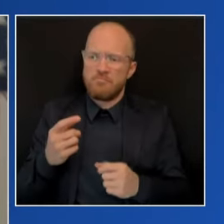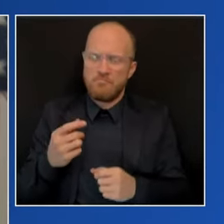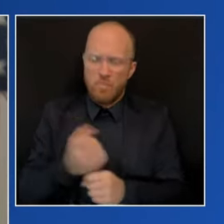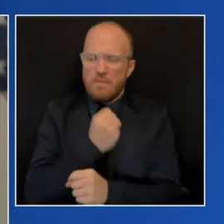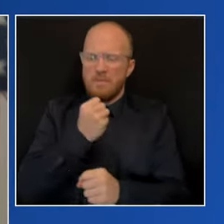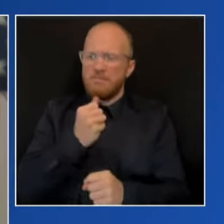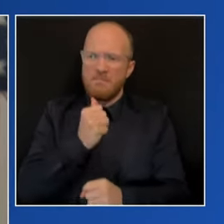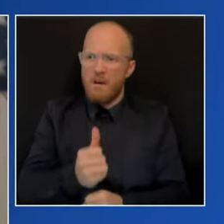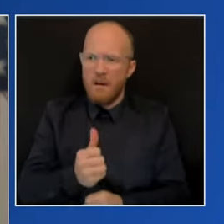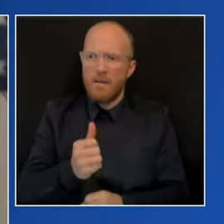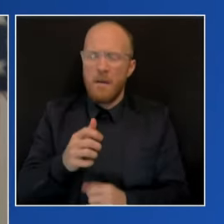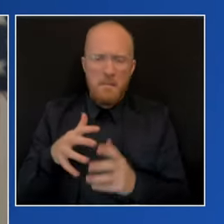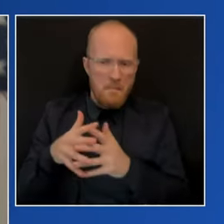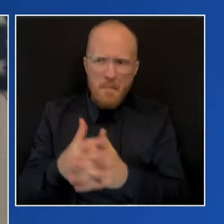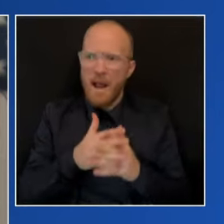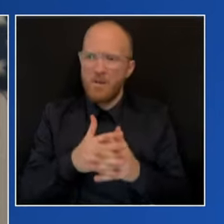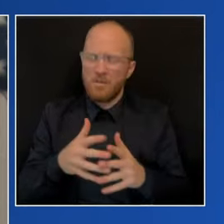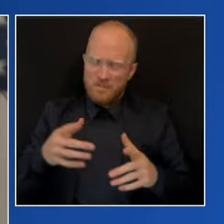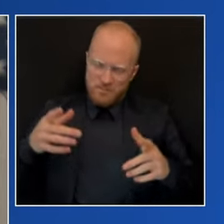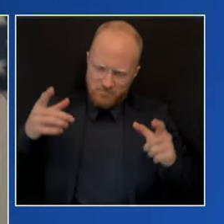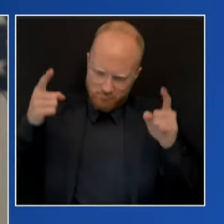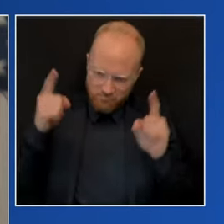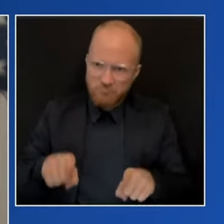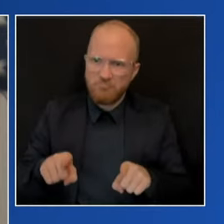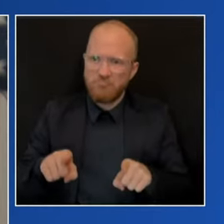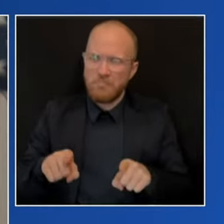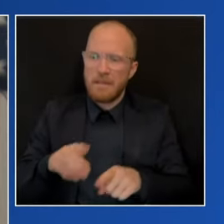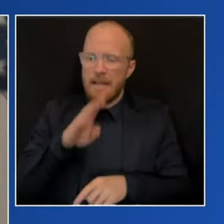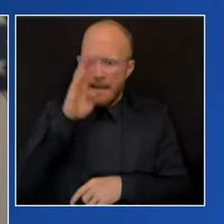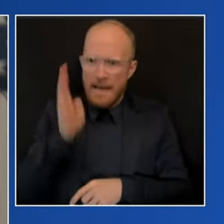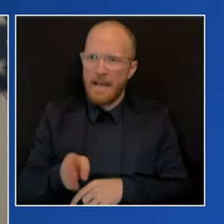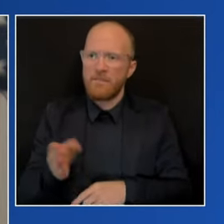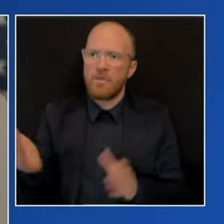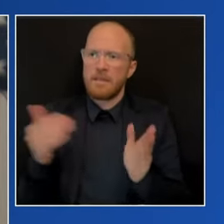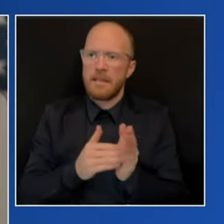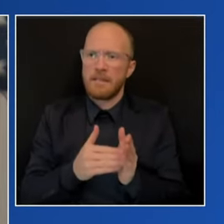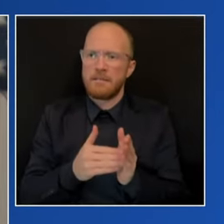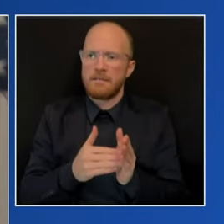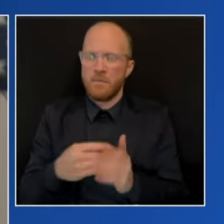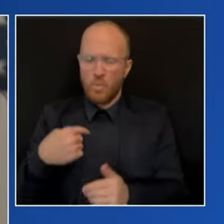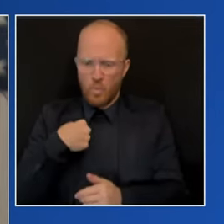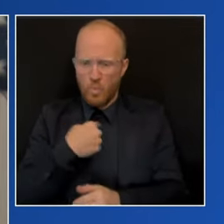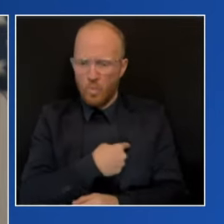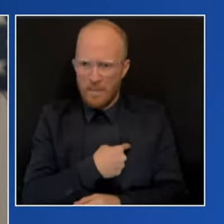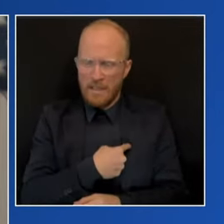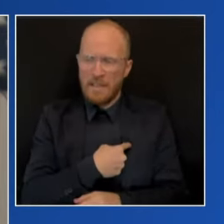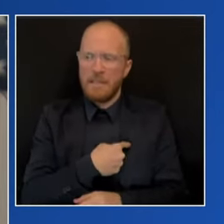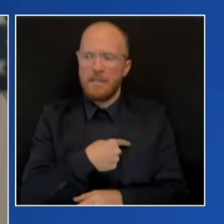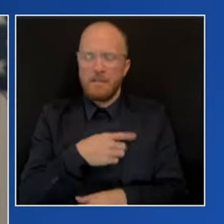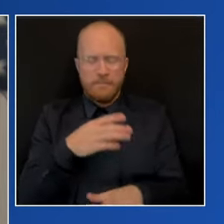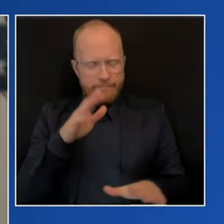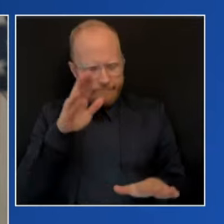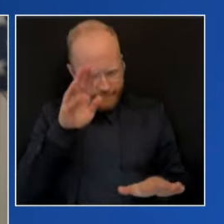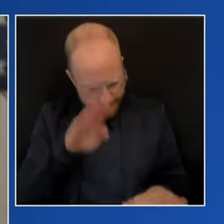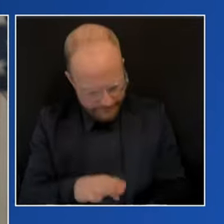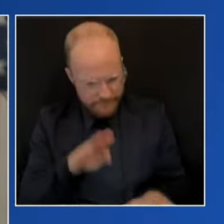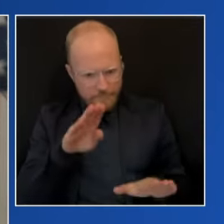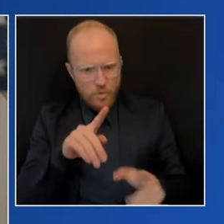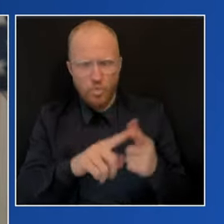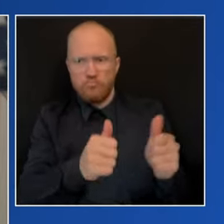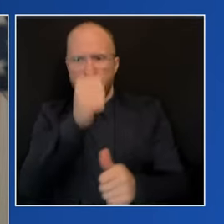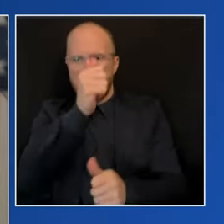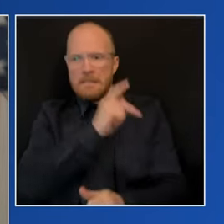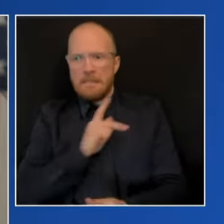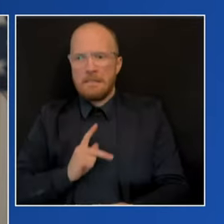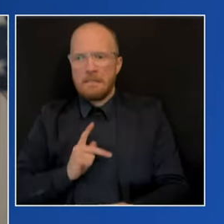America made a vow: never again would we bow down to a king. Months